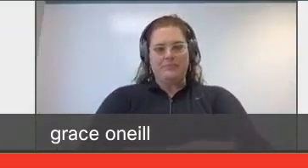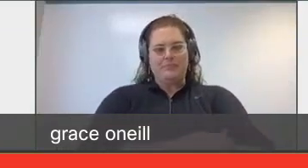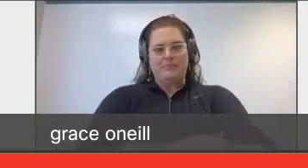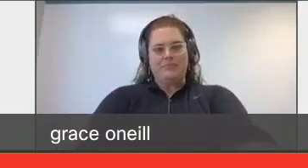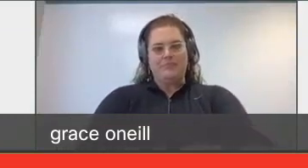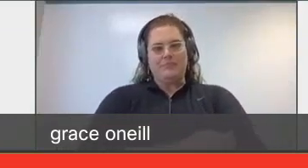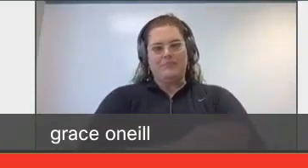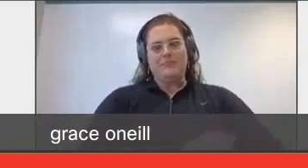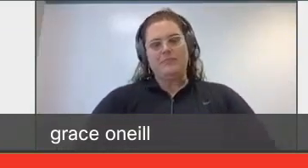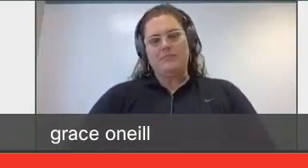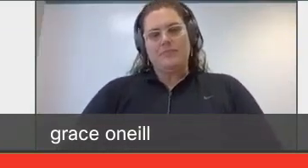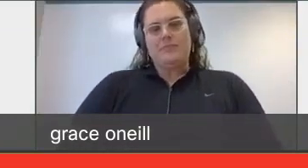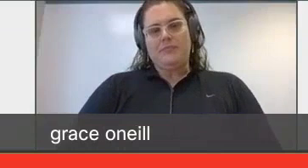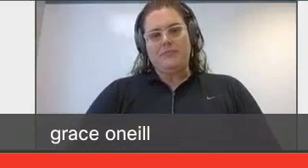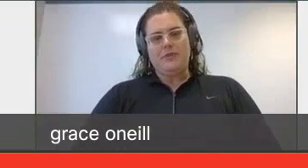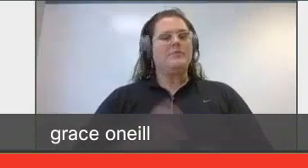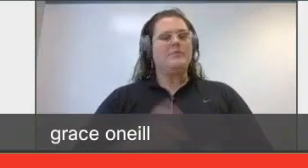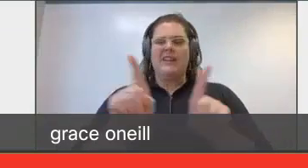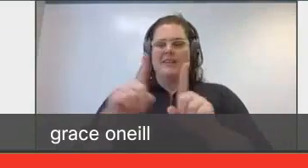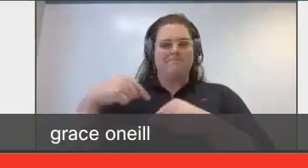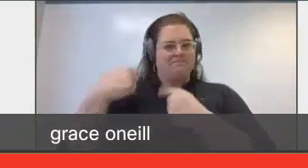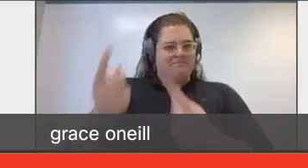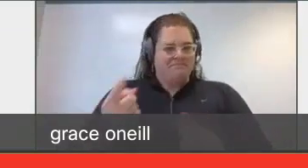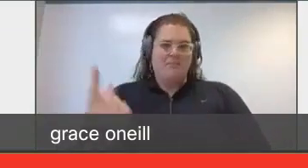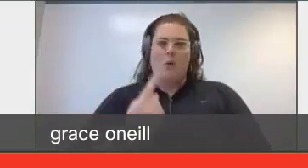so we will start as always with the current data.